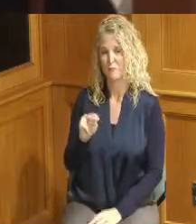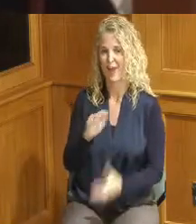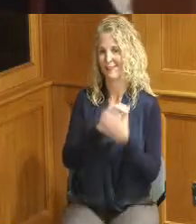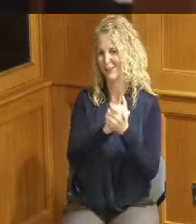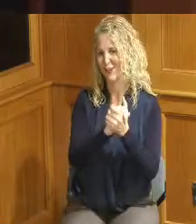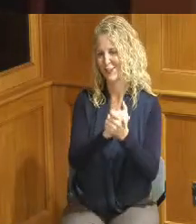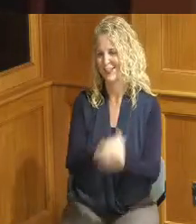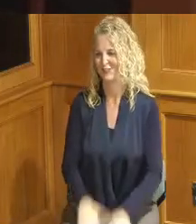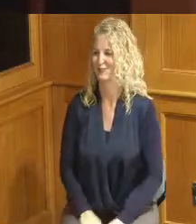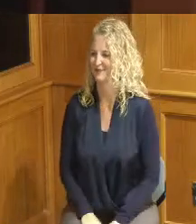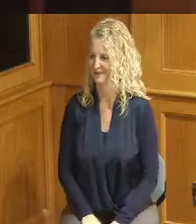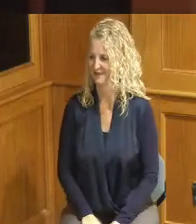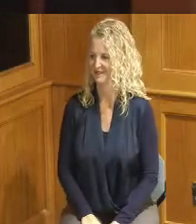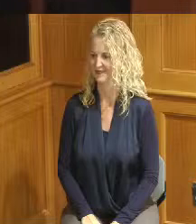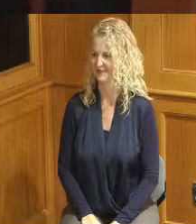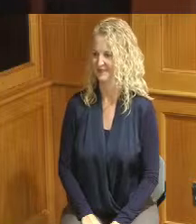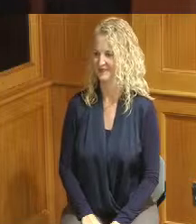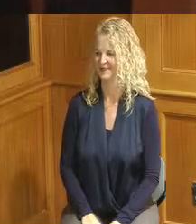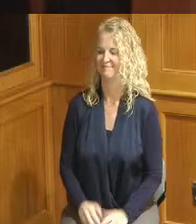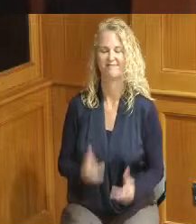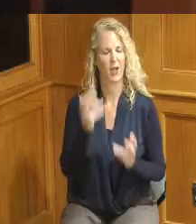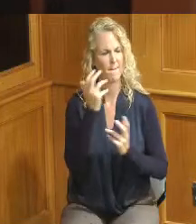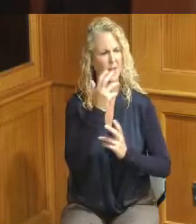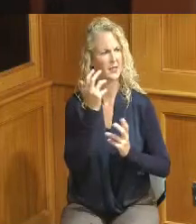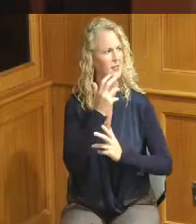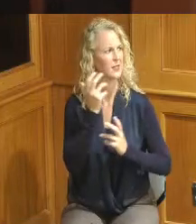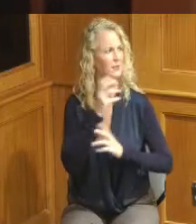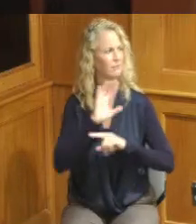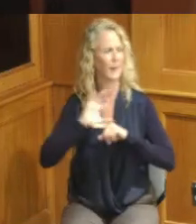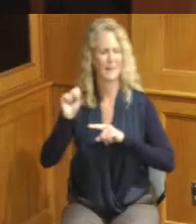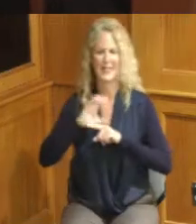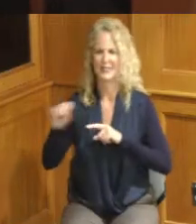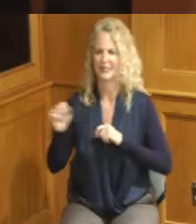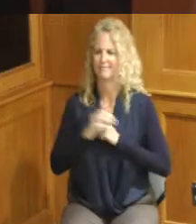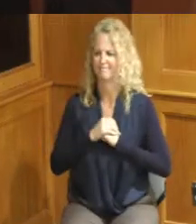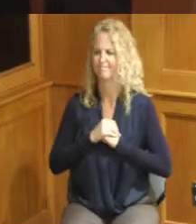Brian. Amazing. Amazing.